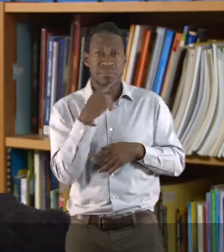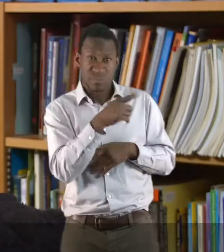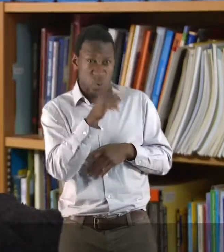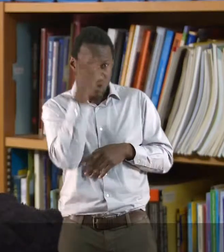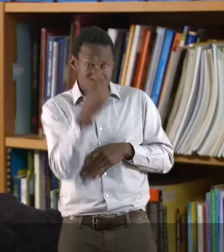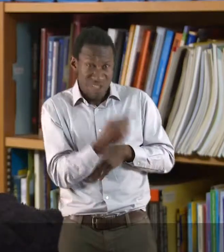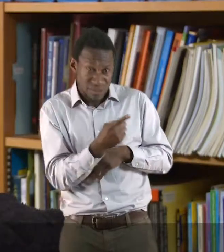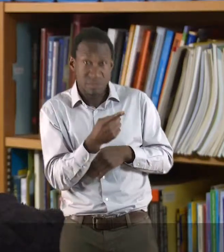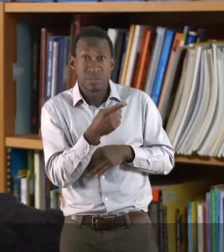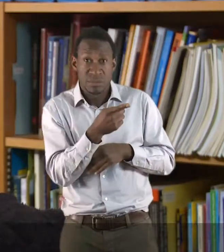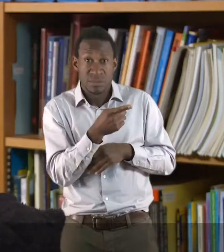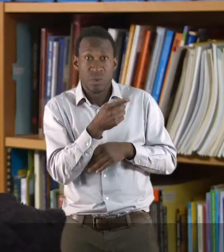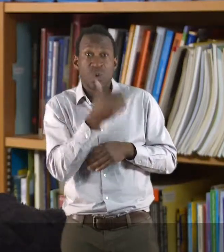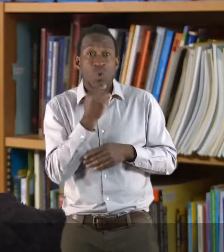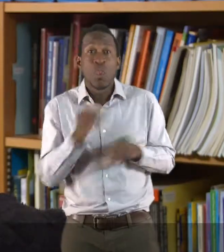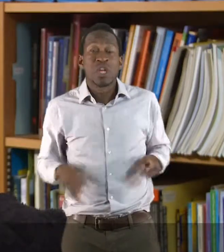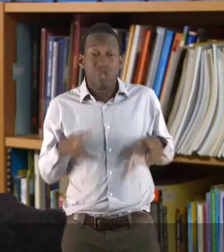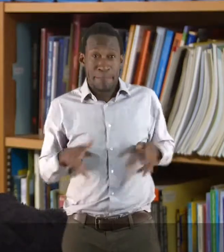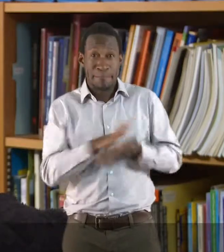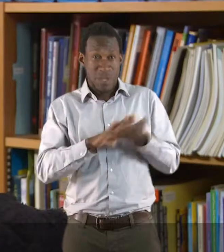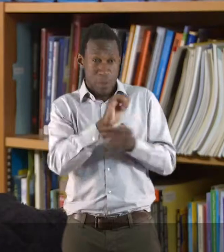your body's going to become significantly deformed?